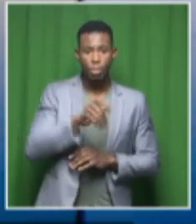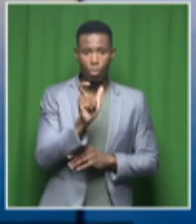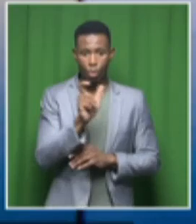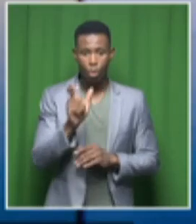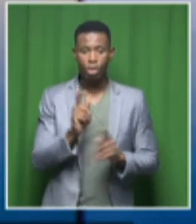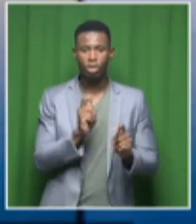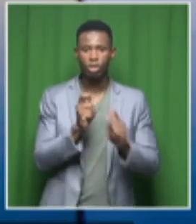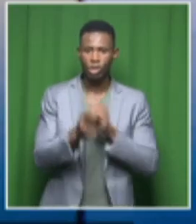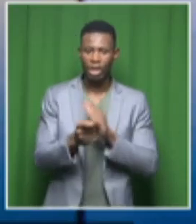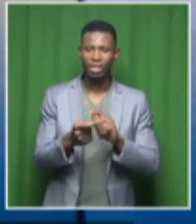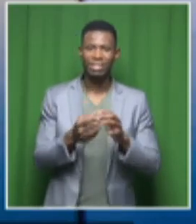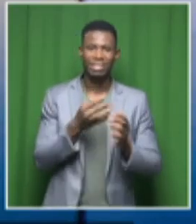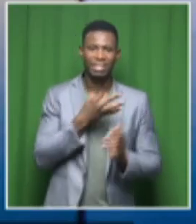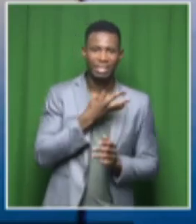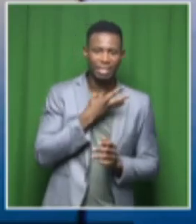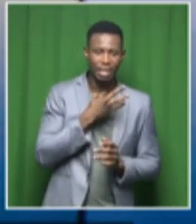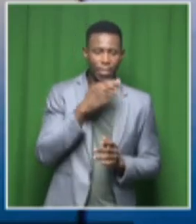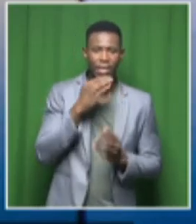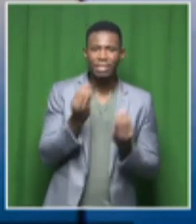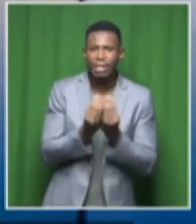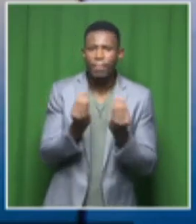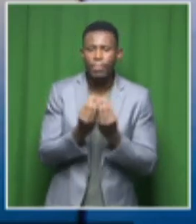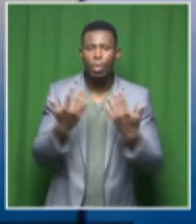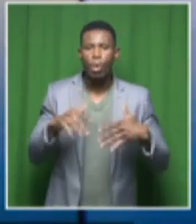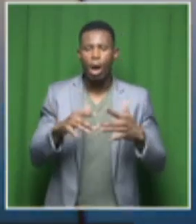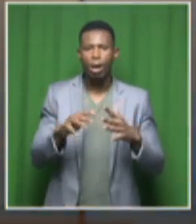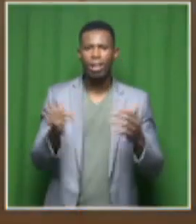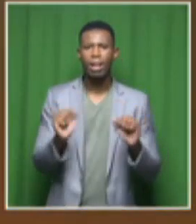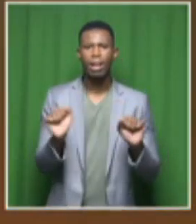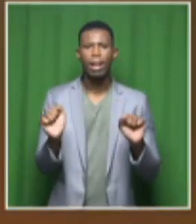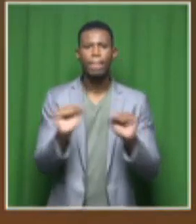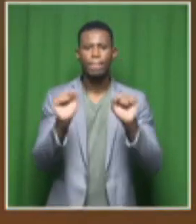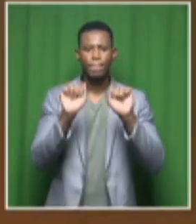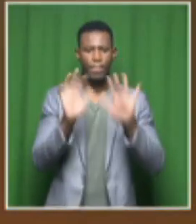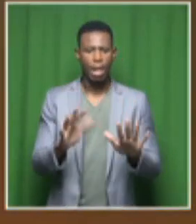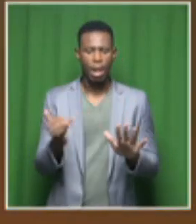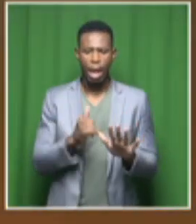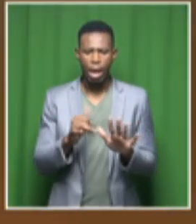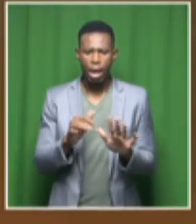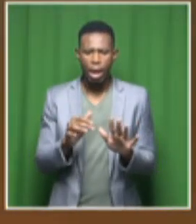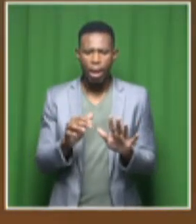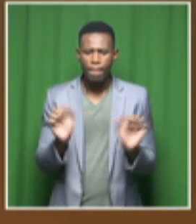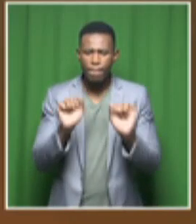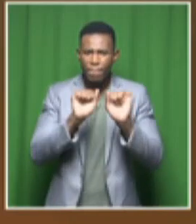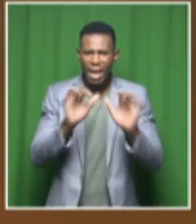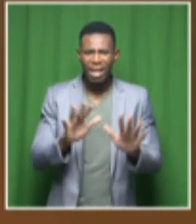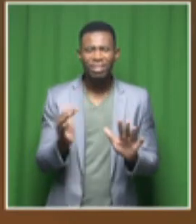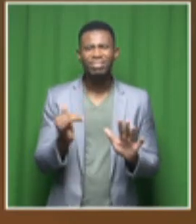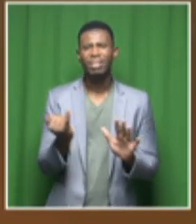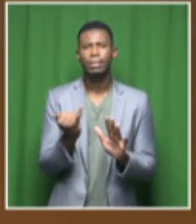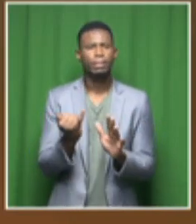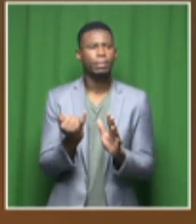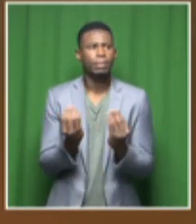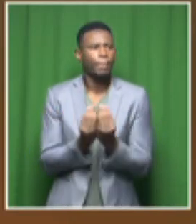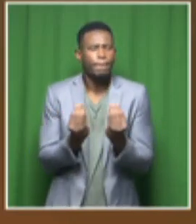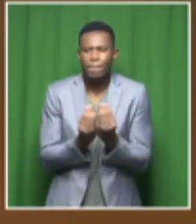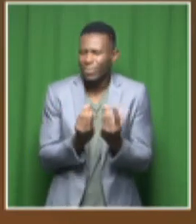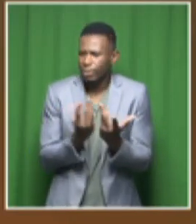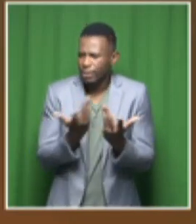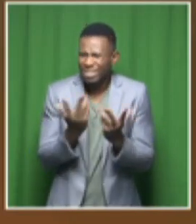something magical, something you cannot really put a finger on, something that we'll call an enigma in a